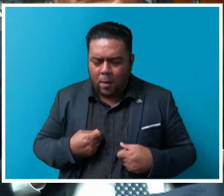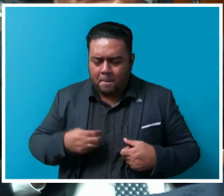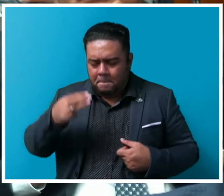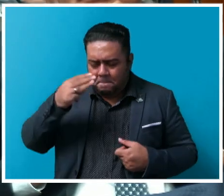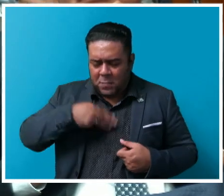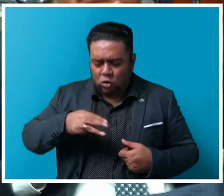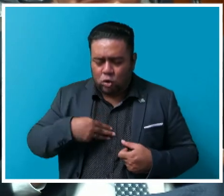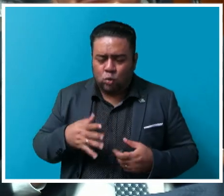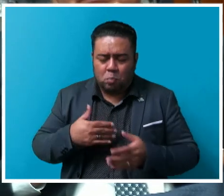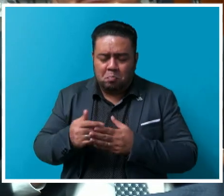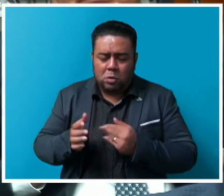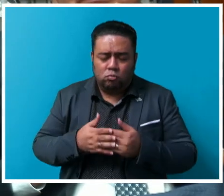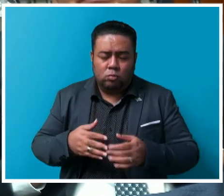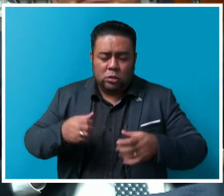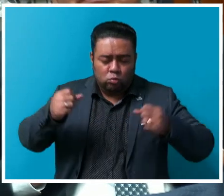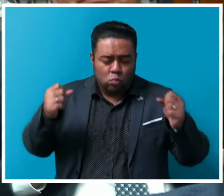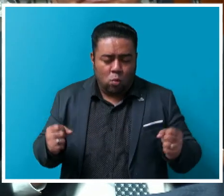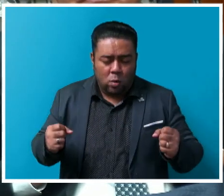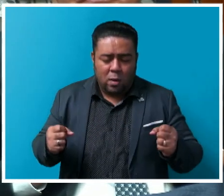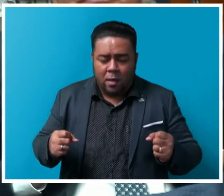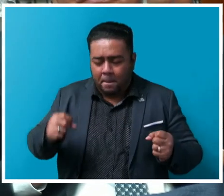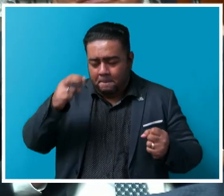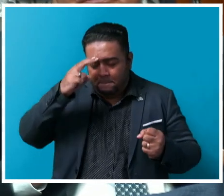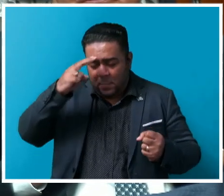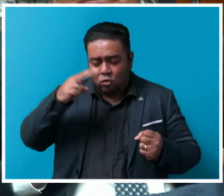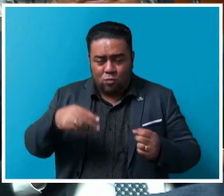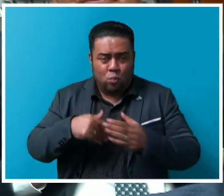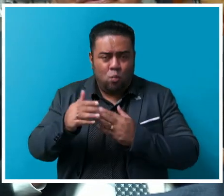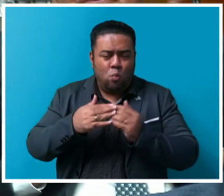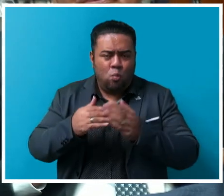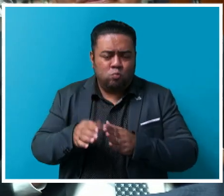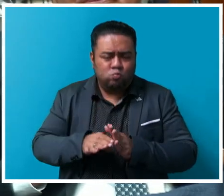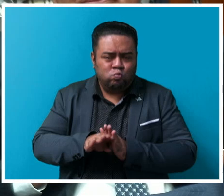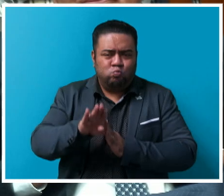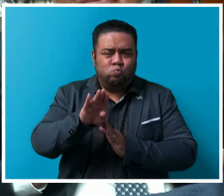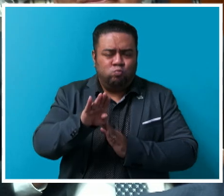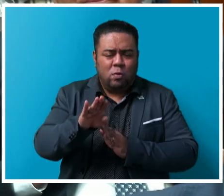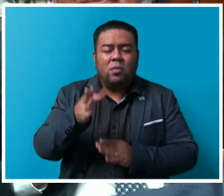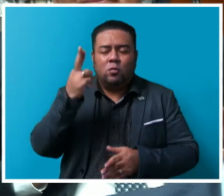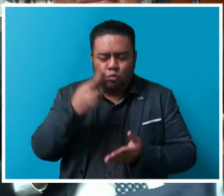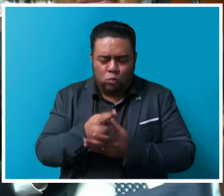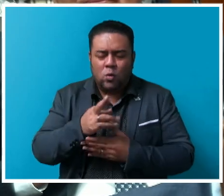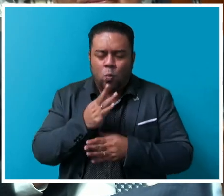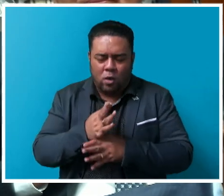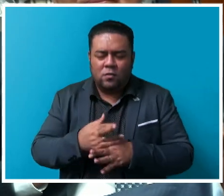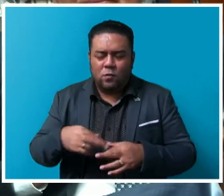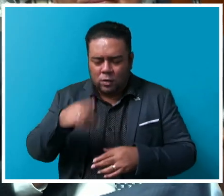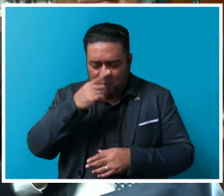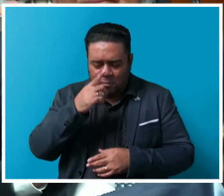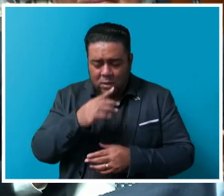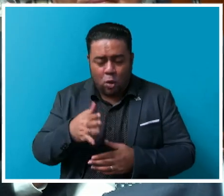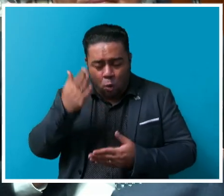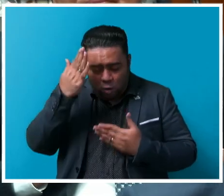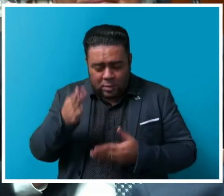nation that stands strong, a nation that thrives, and a nation that truly works for its people. Honorable